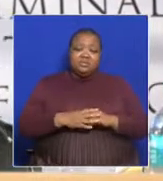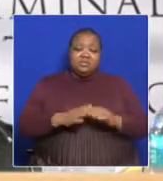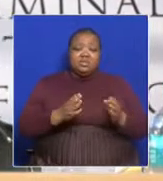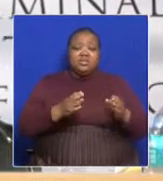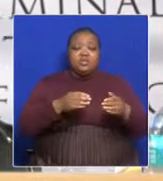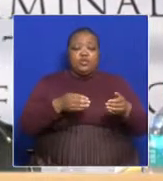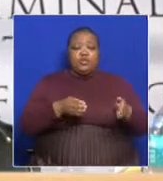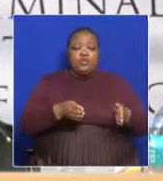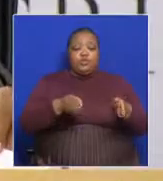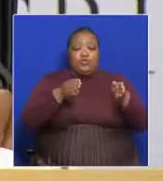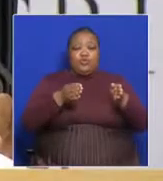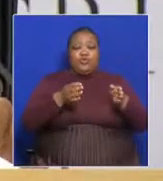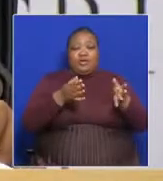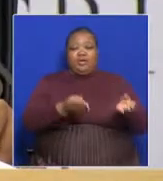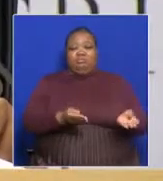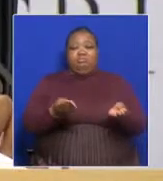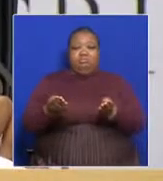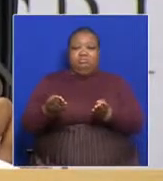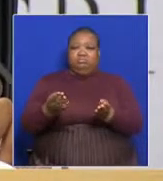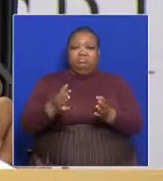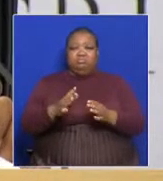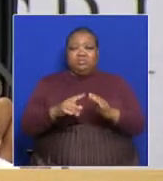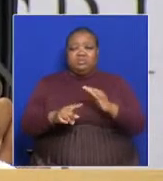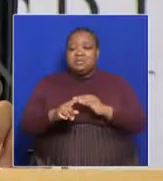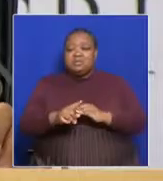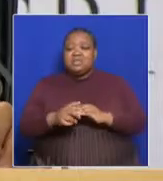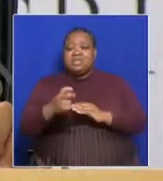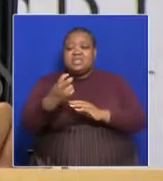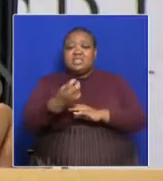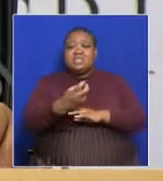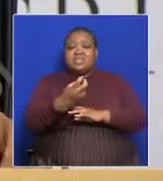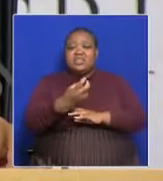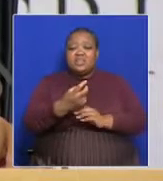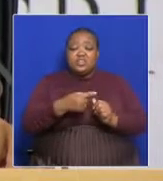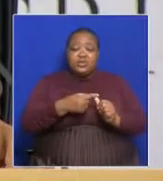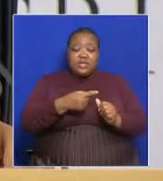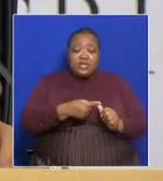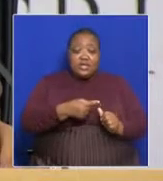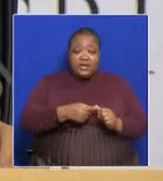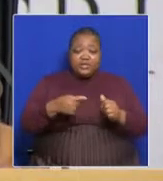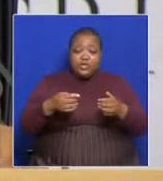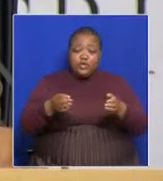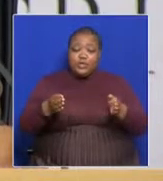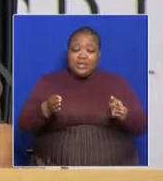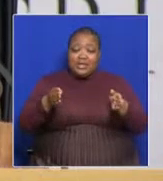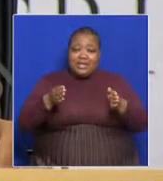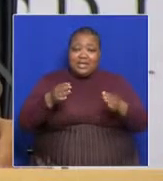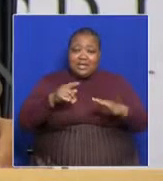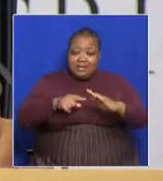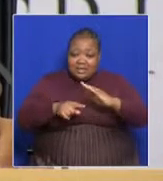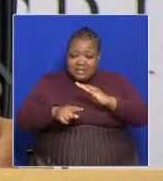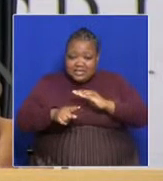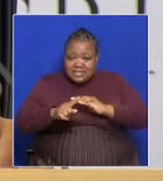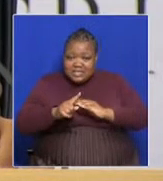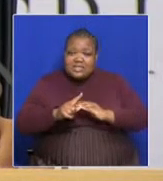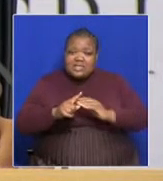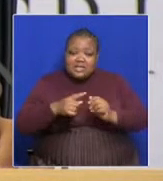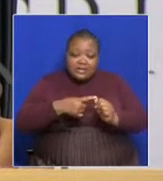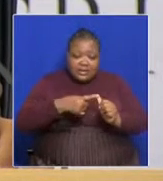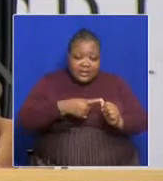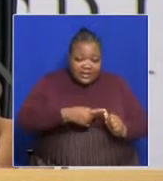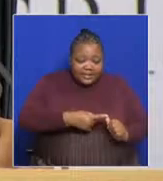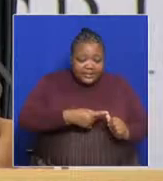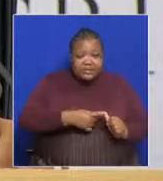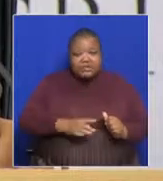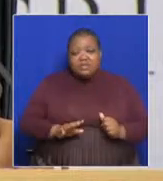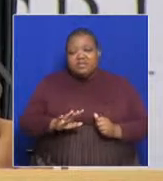a container. You were counting, you went inside the container to go count, and that's how you get to the conclusion there are